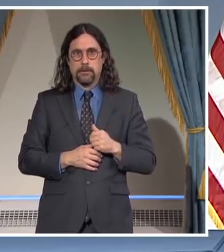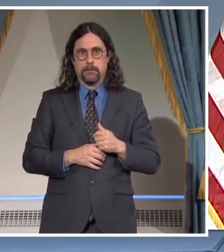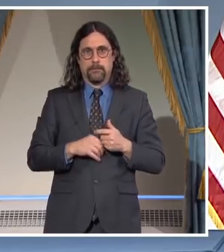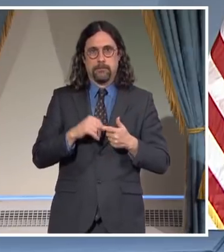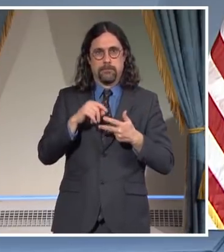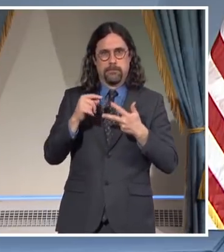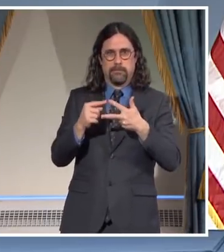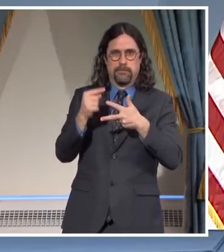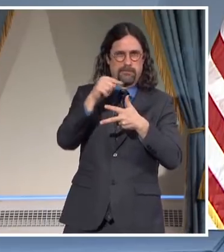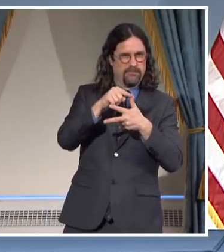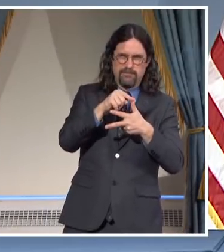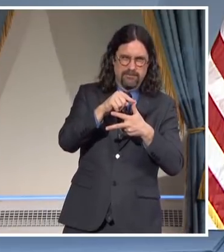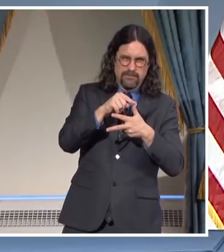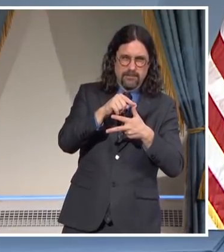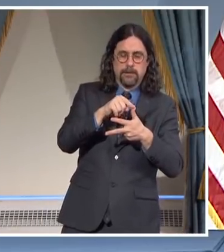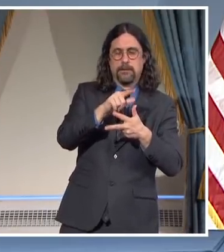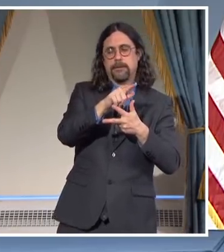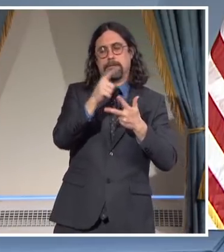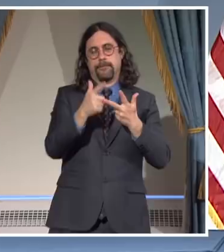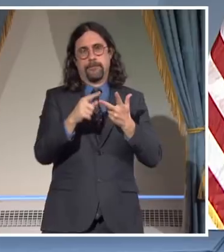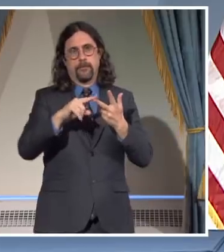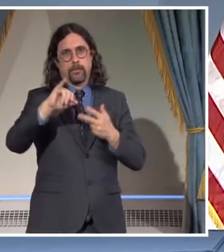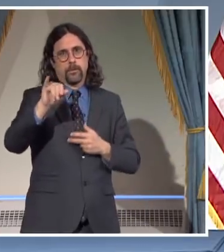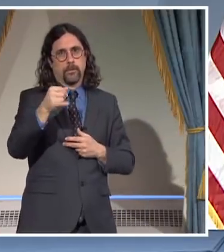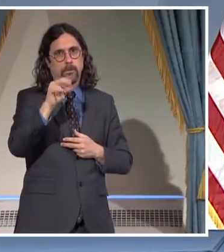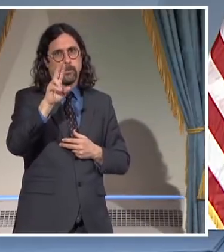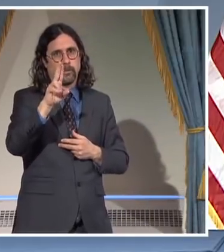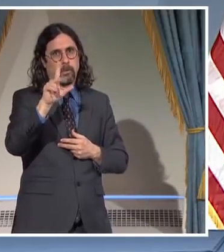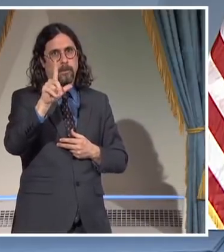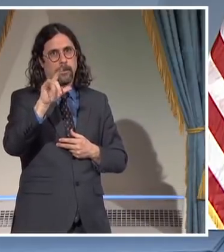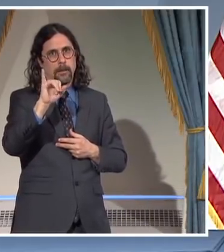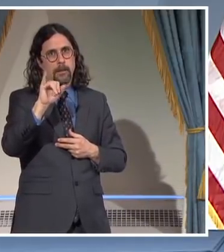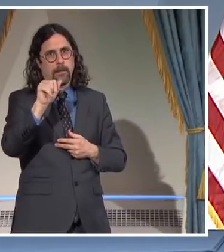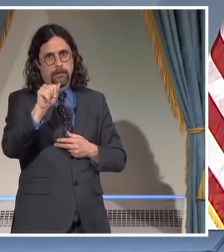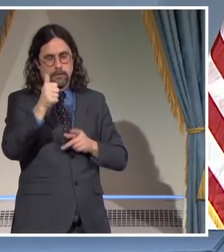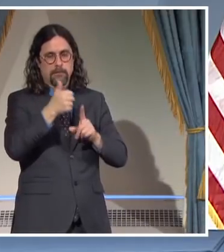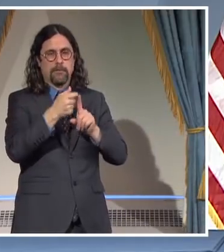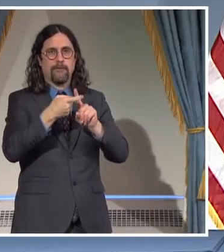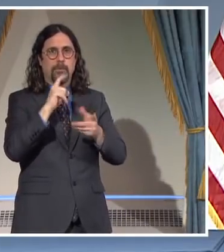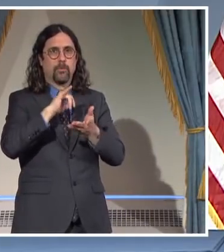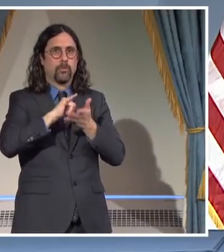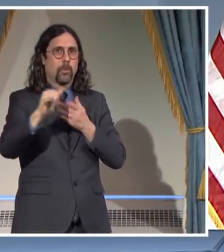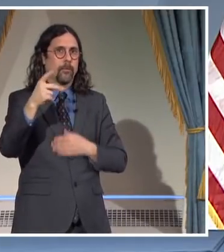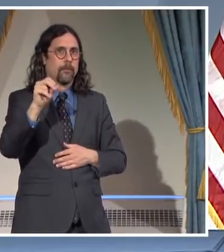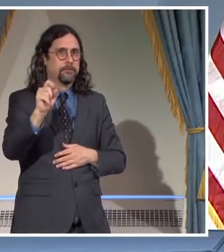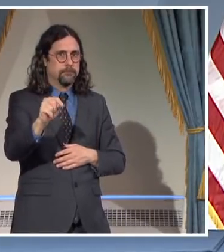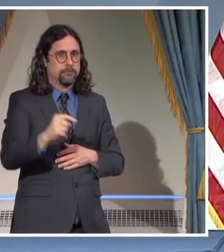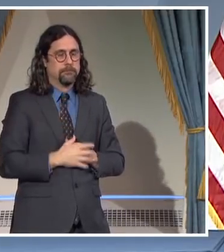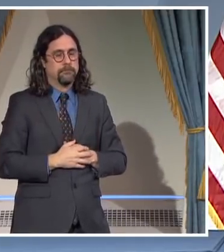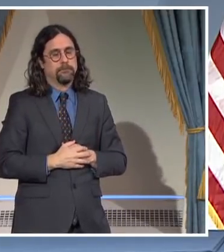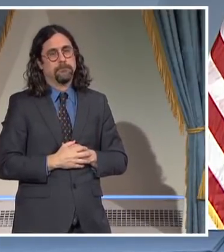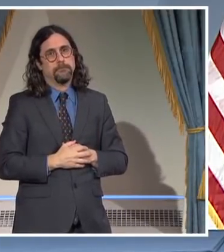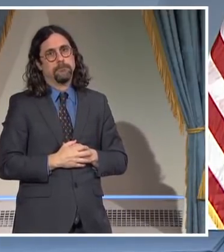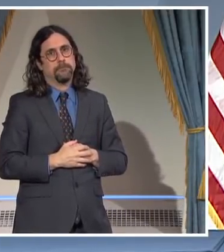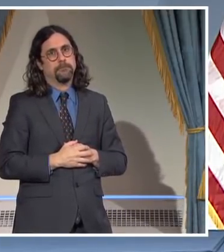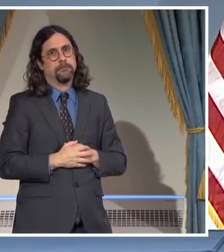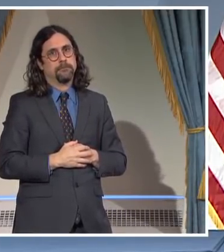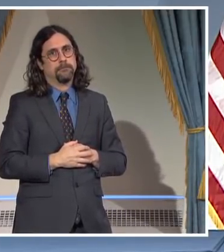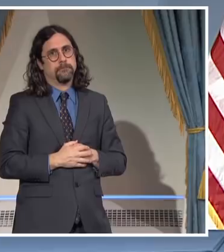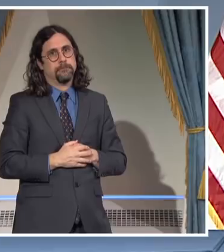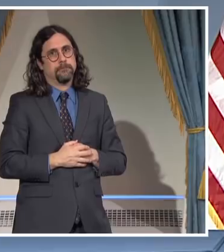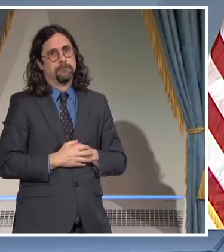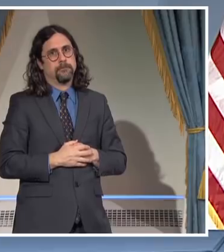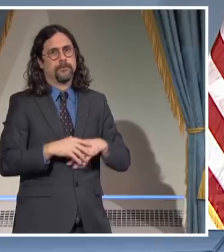us? I can hear you. Can you hear me? Yep, there you go. Okay. So on the open